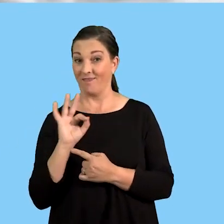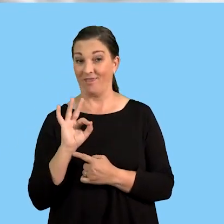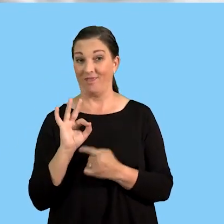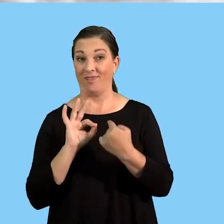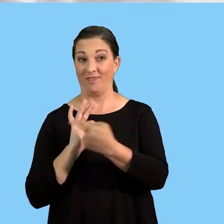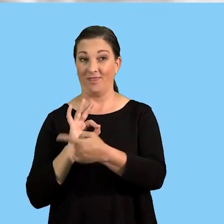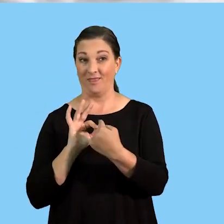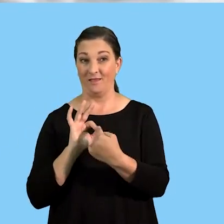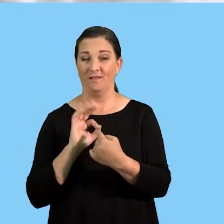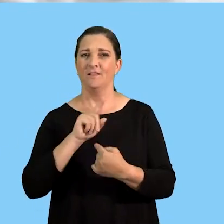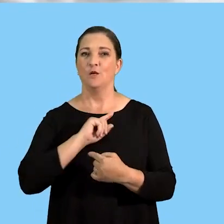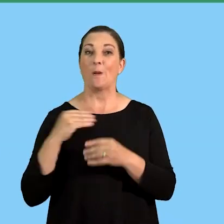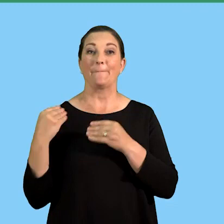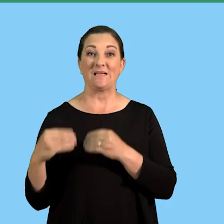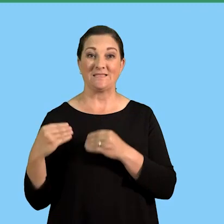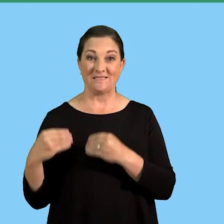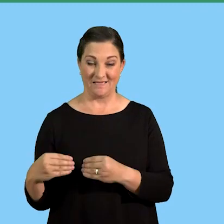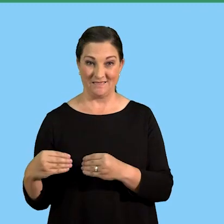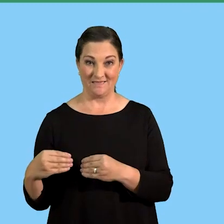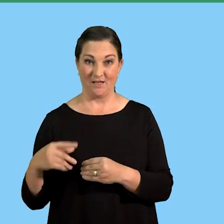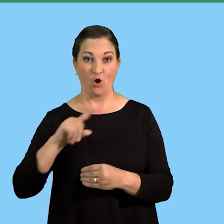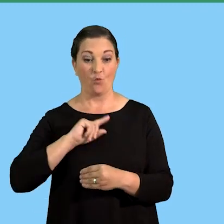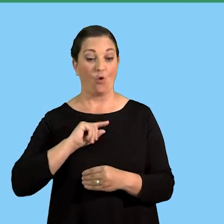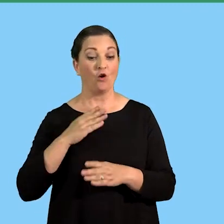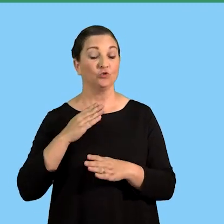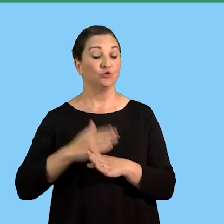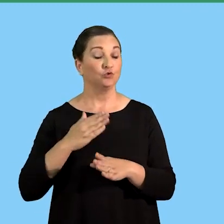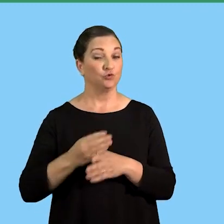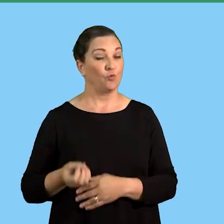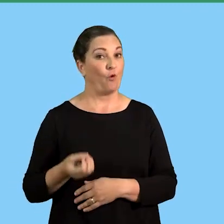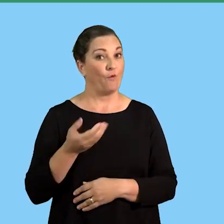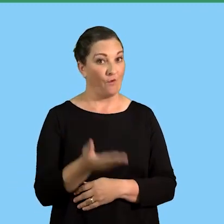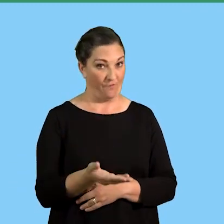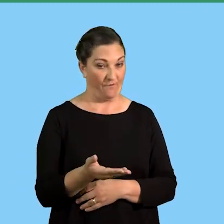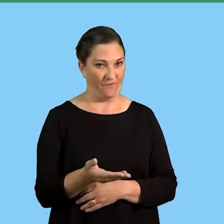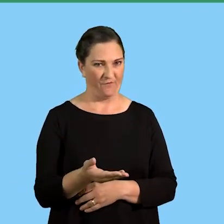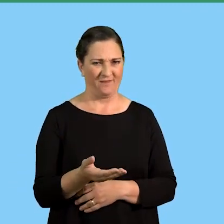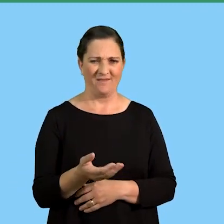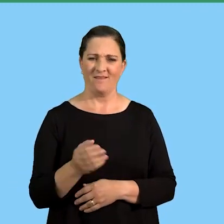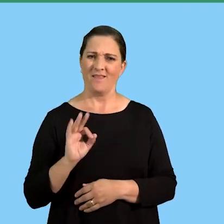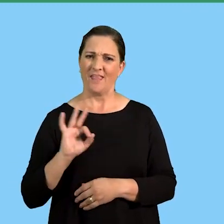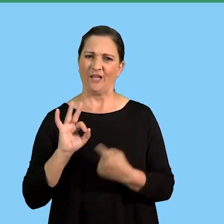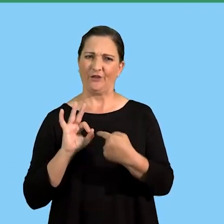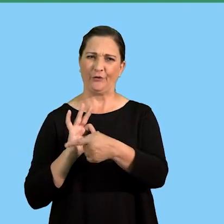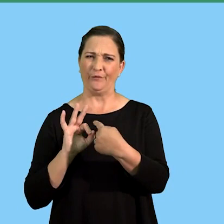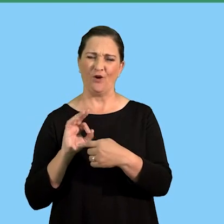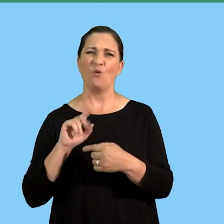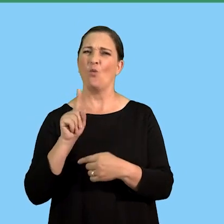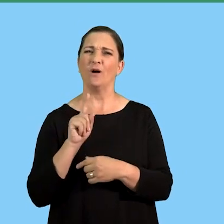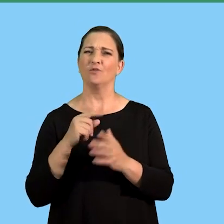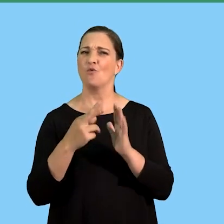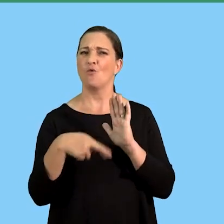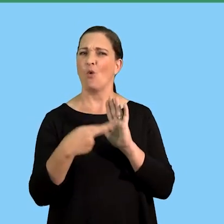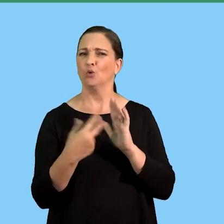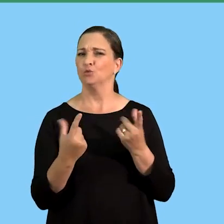the interviewer, we said, is the business that is offering you the job. Now, what is their role in